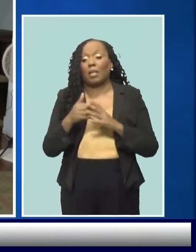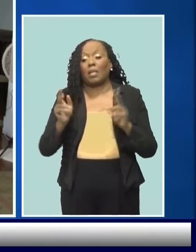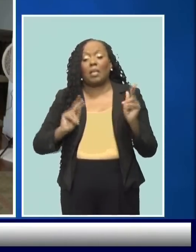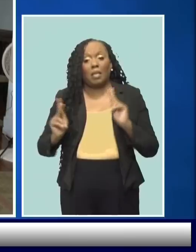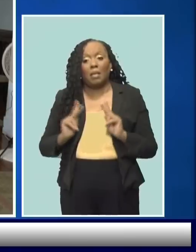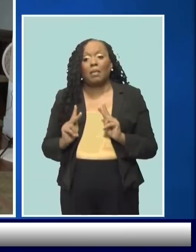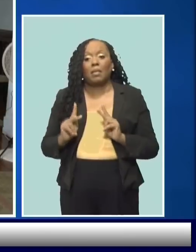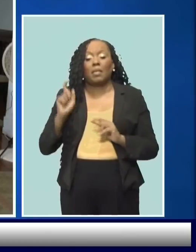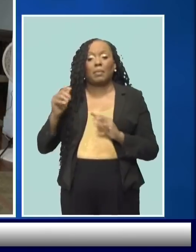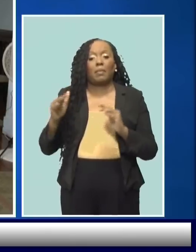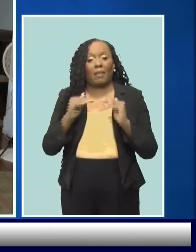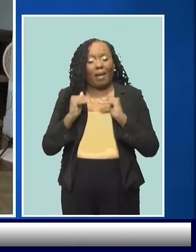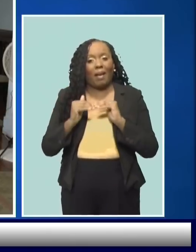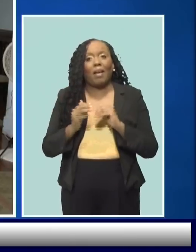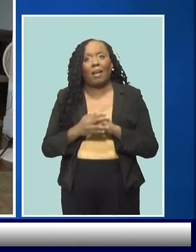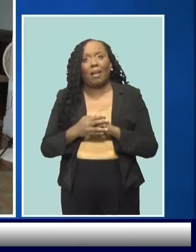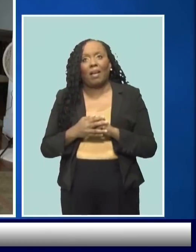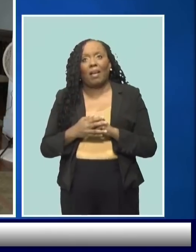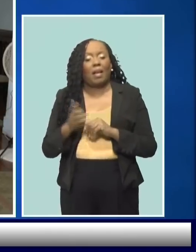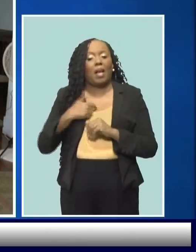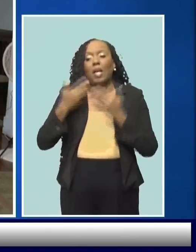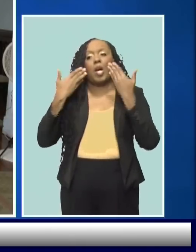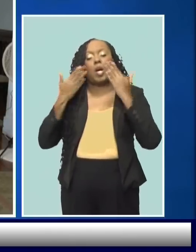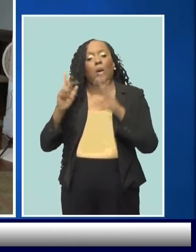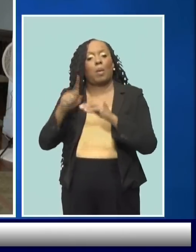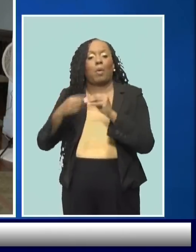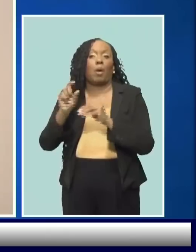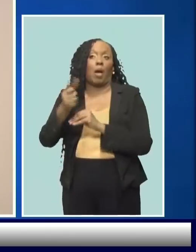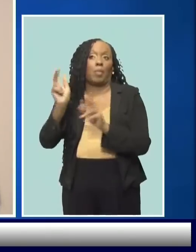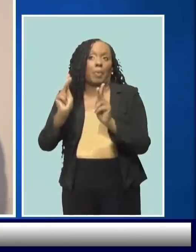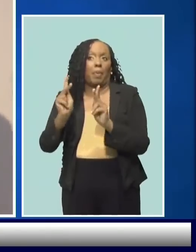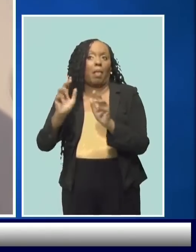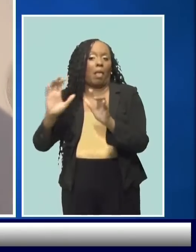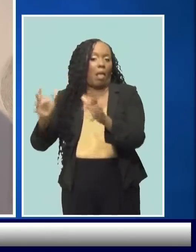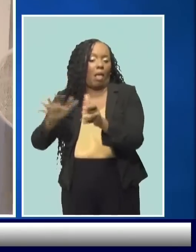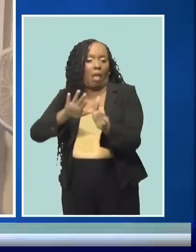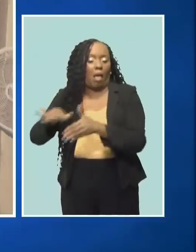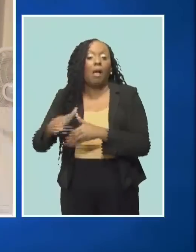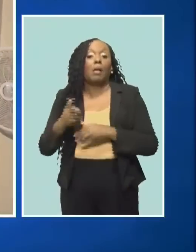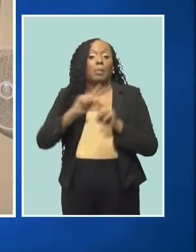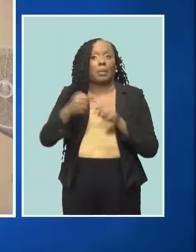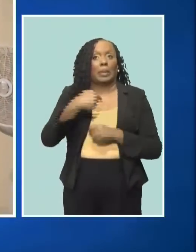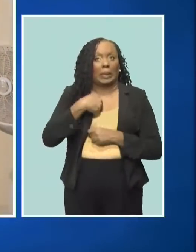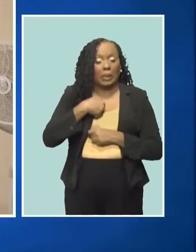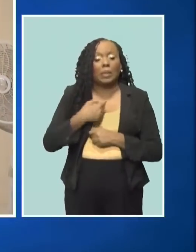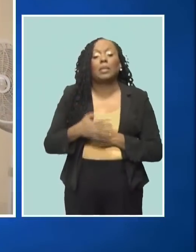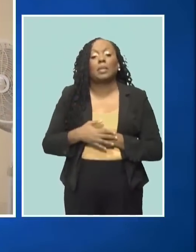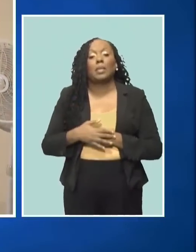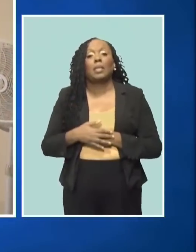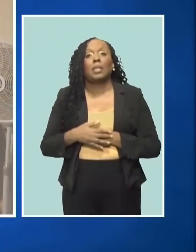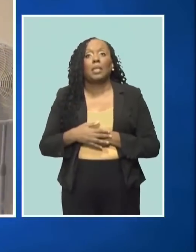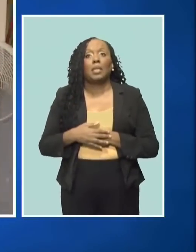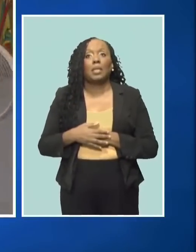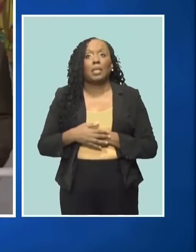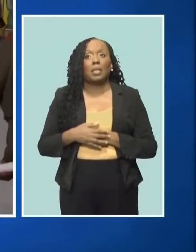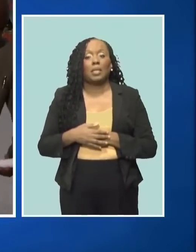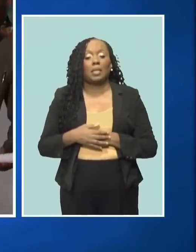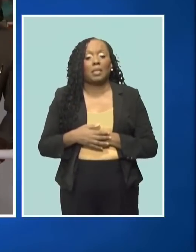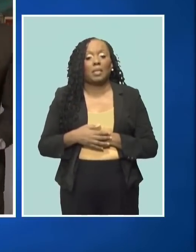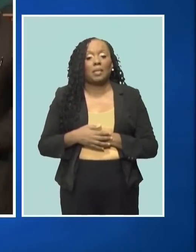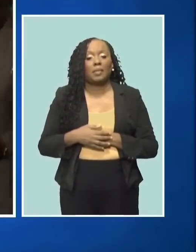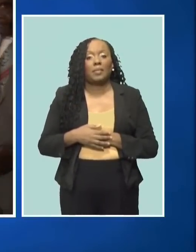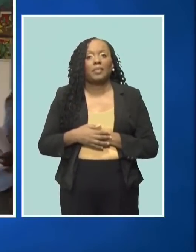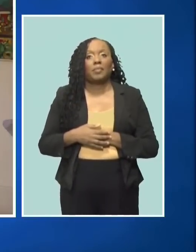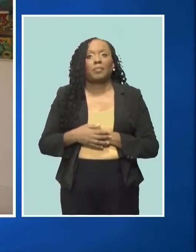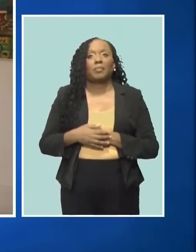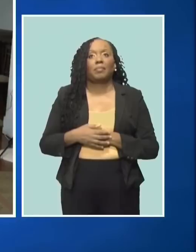contact. Well, of course, it can't speak for those other persons who would have taken advantage of people, but one of the things I can assure you of is